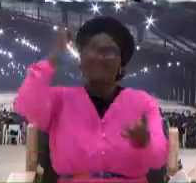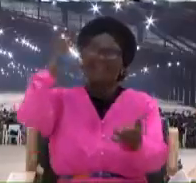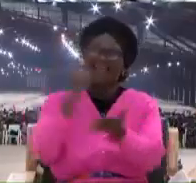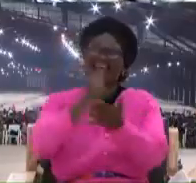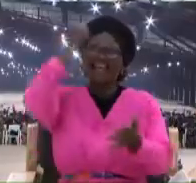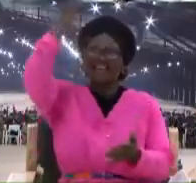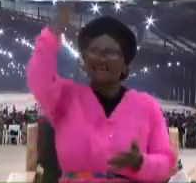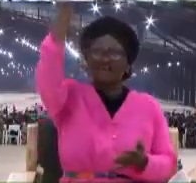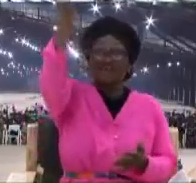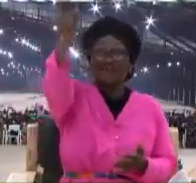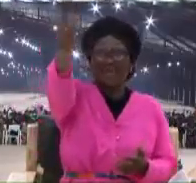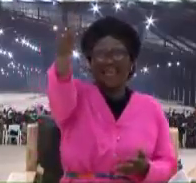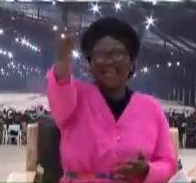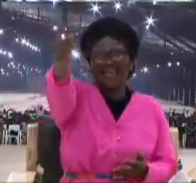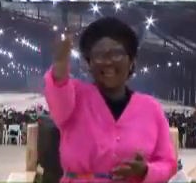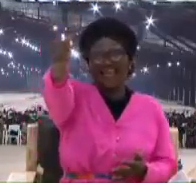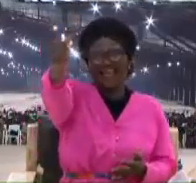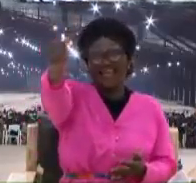that?